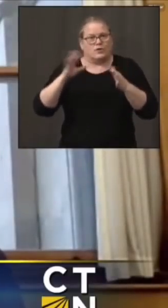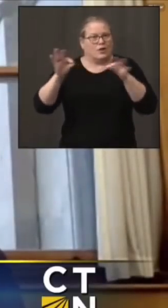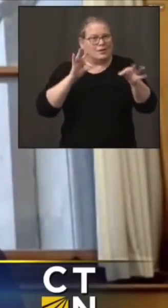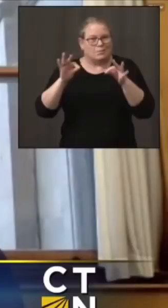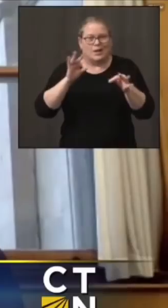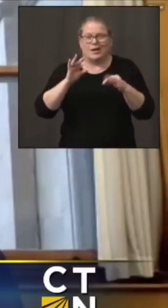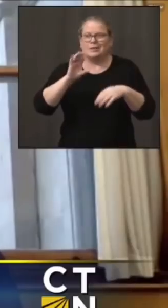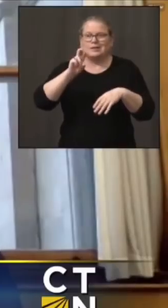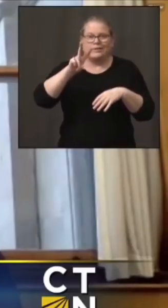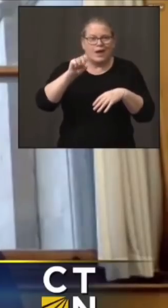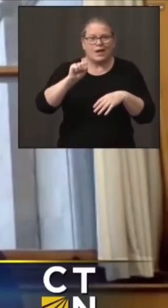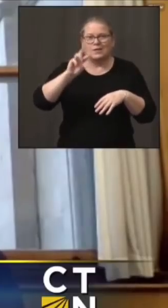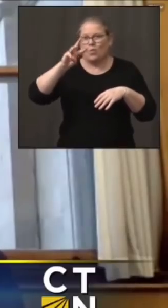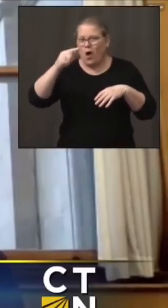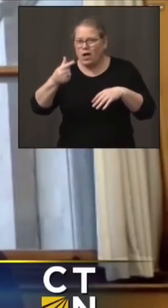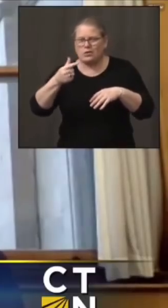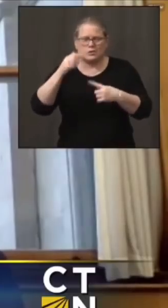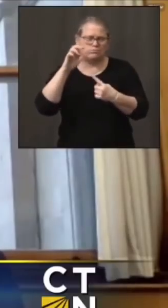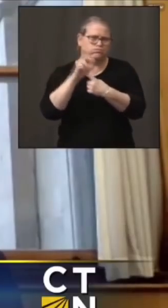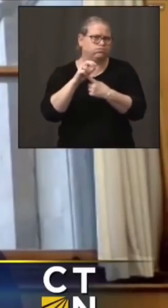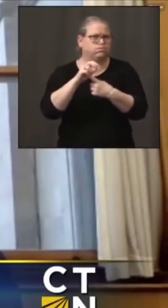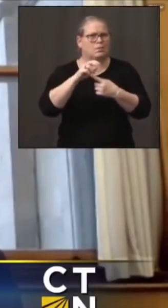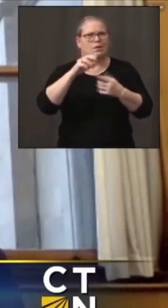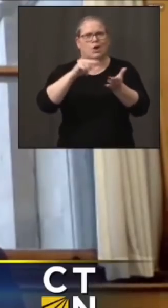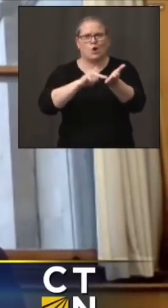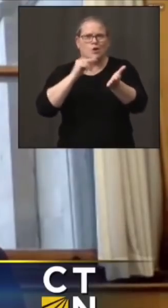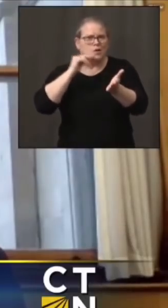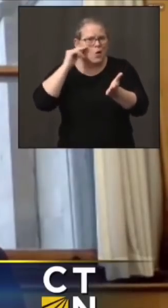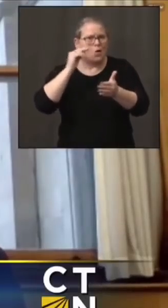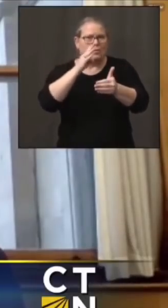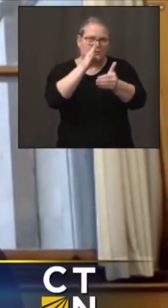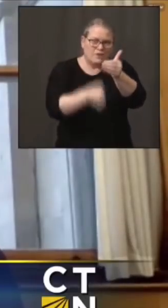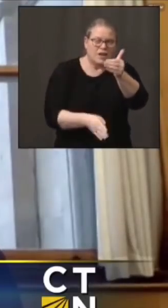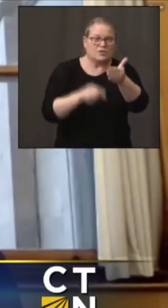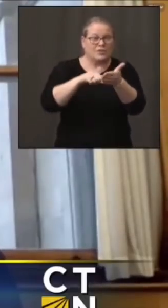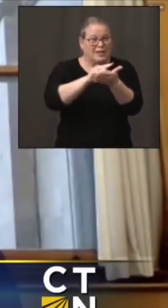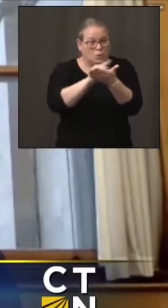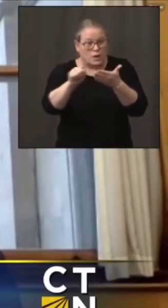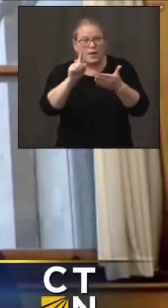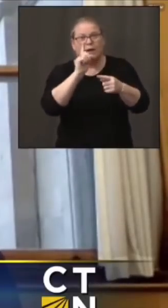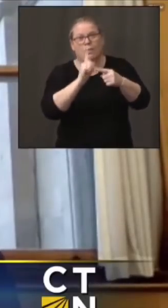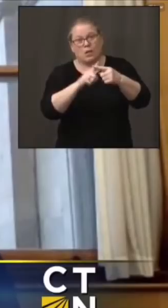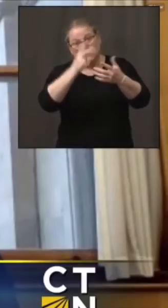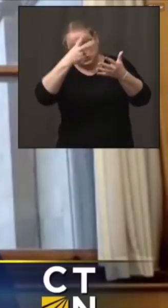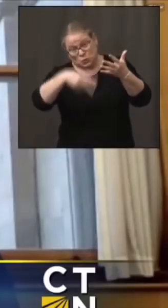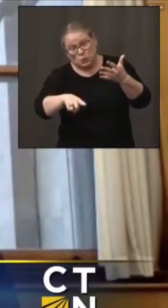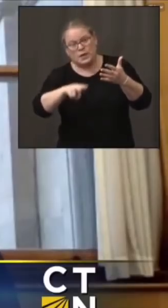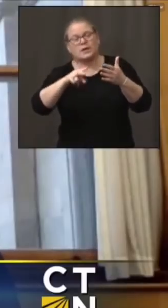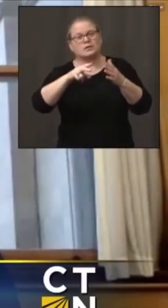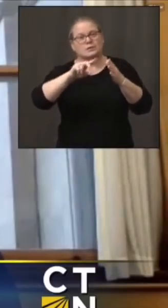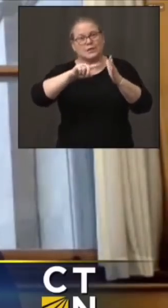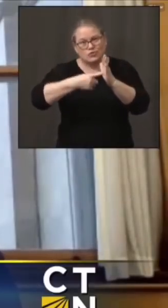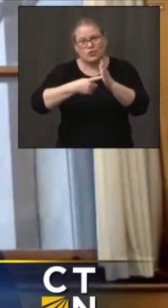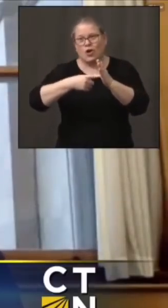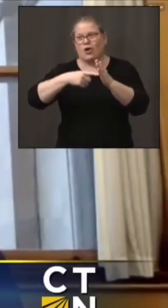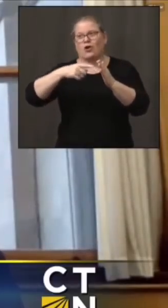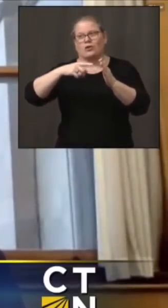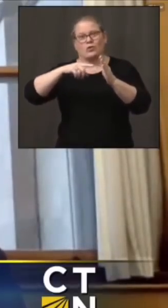those clinics, finishing those up this week. And then they're going to begin to have capacity to start to turn their attention to their retail locations, later in the